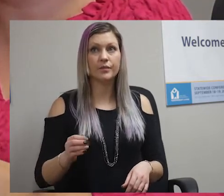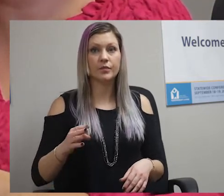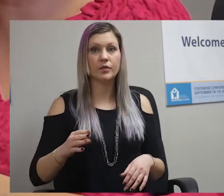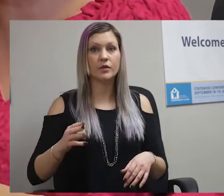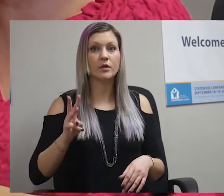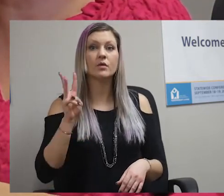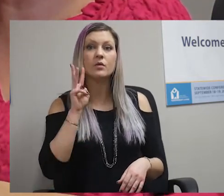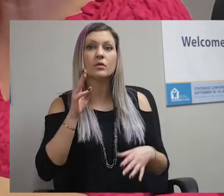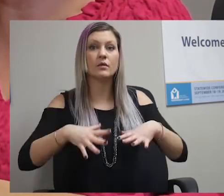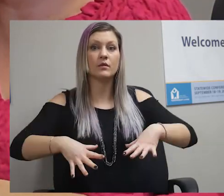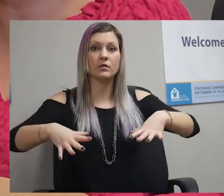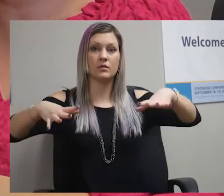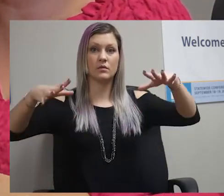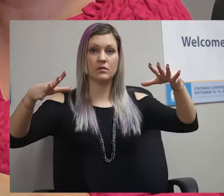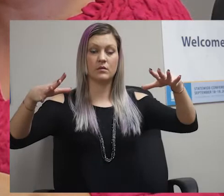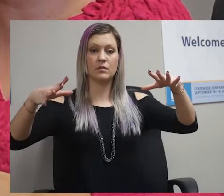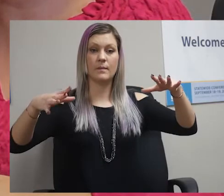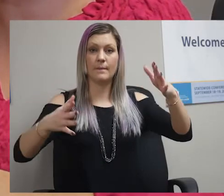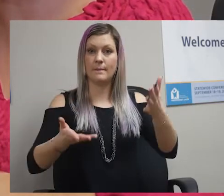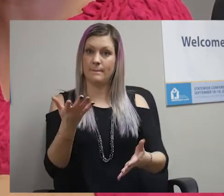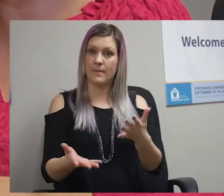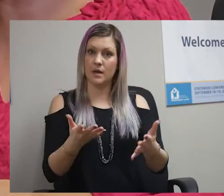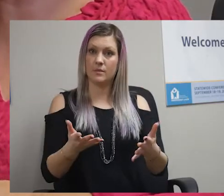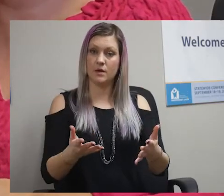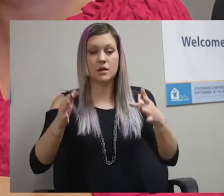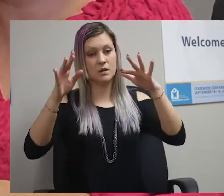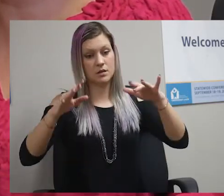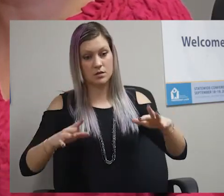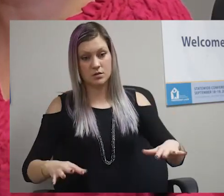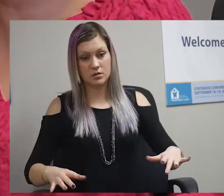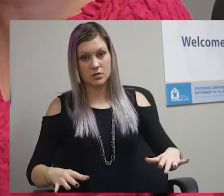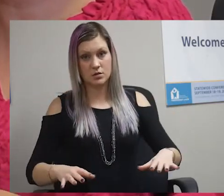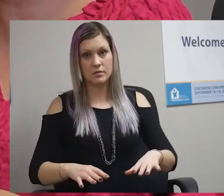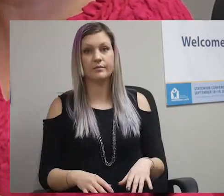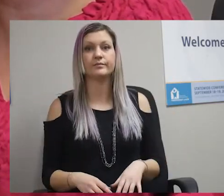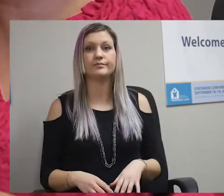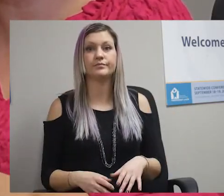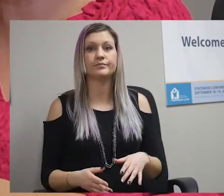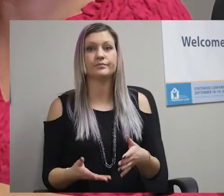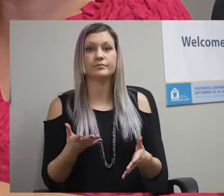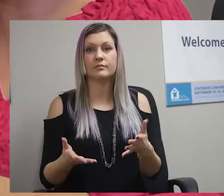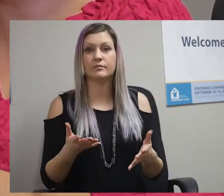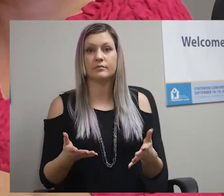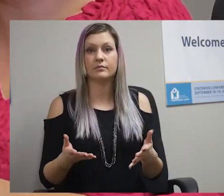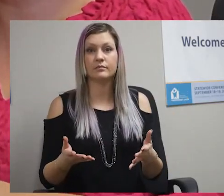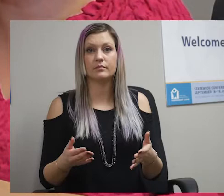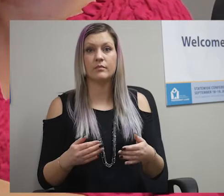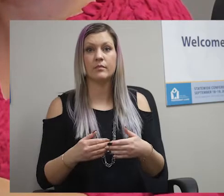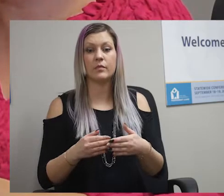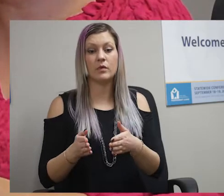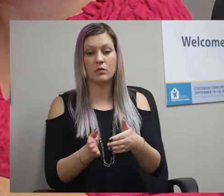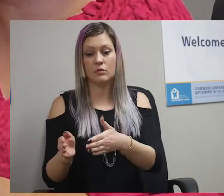and now there's flash flooding. It could be that we have a blizzard, and the snow isn't getting plowed, so your